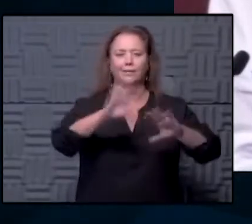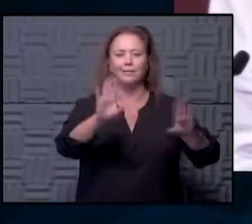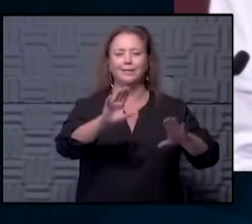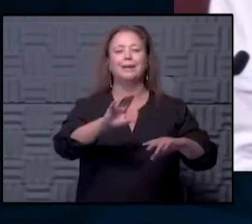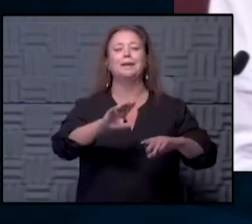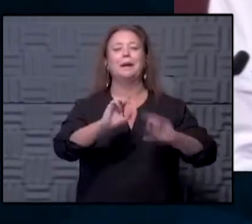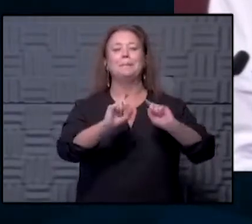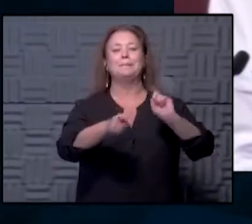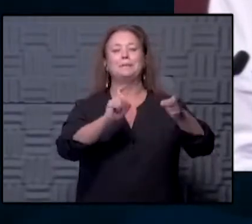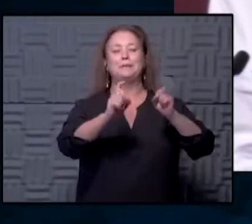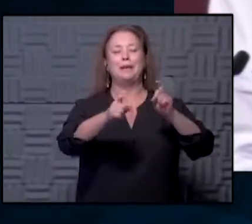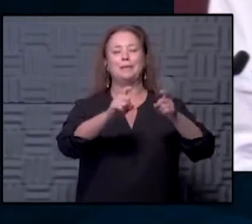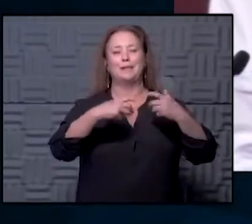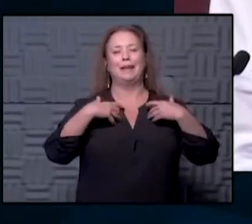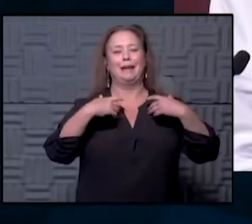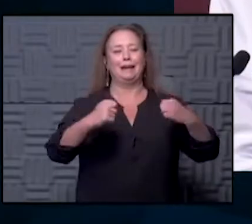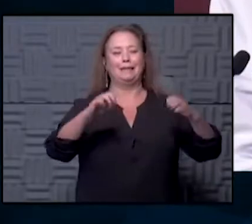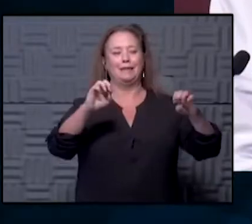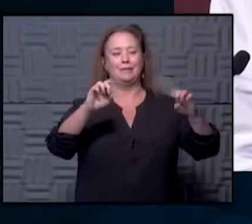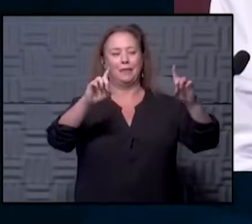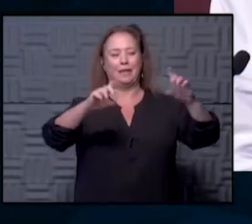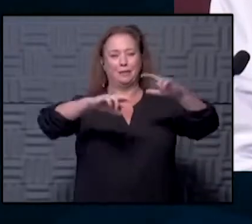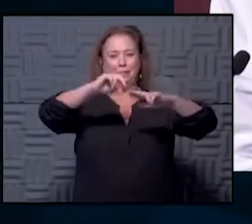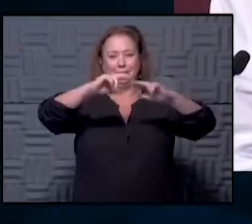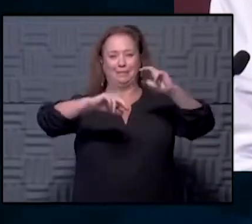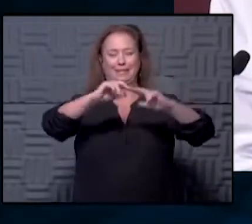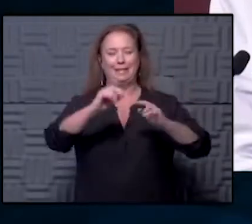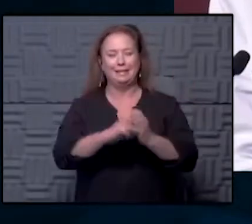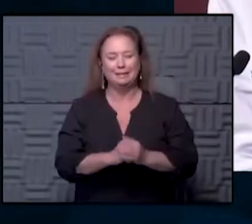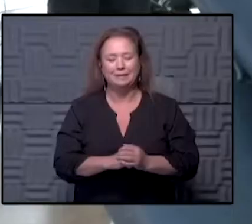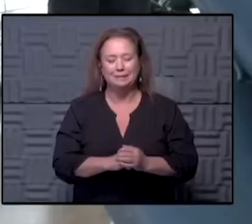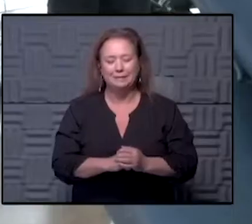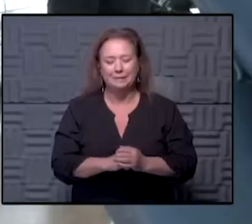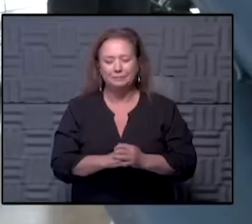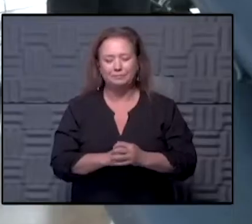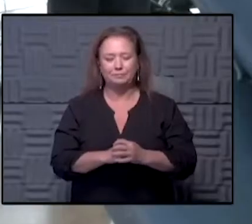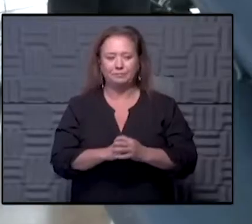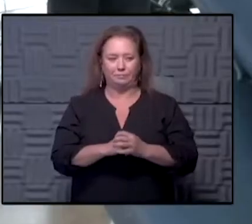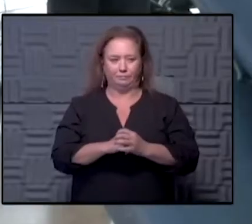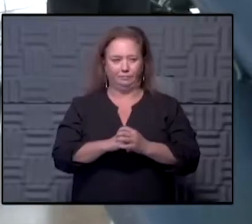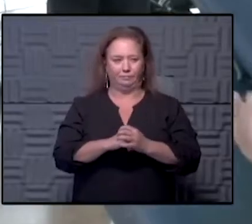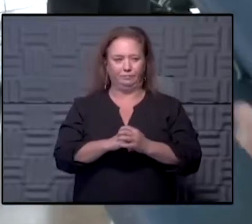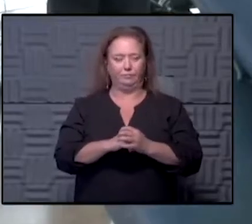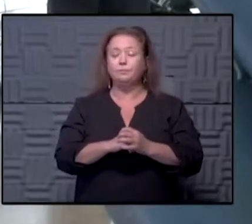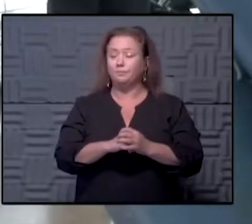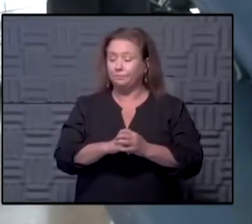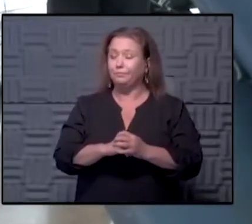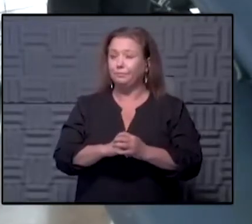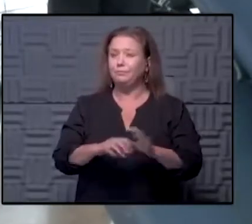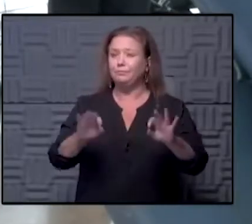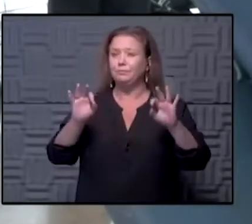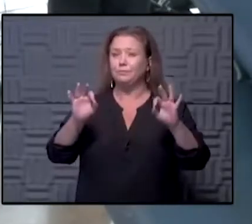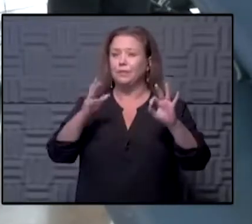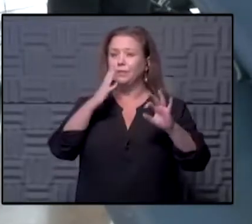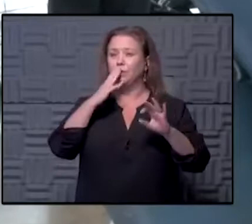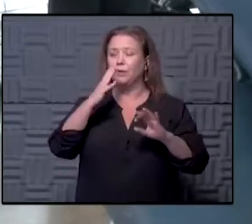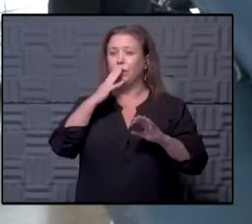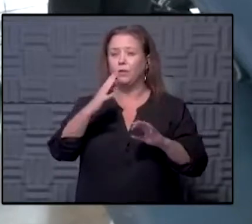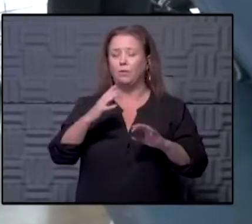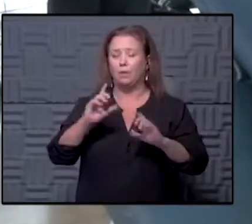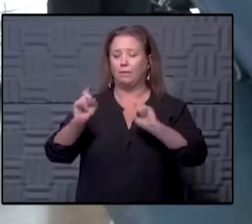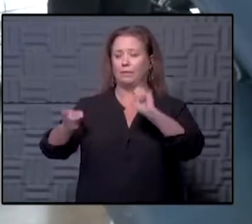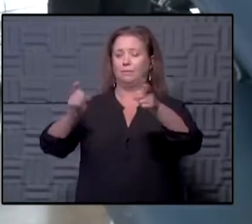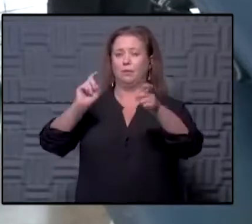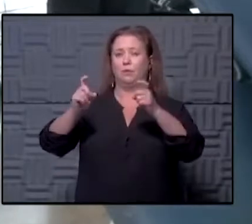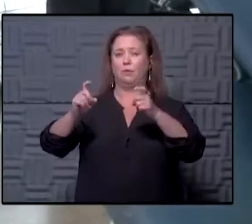Blood Bank Drive over in the Health Education Building. How's it going so far? It's going really well. We've got some donors